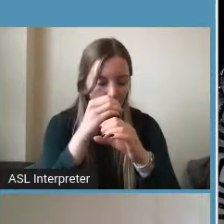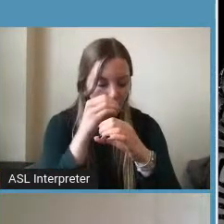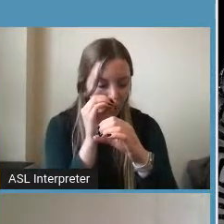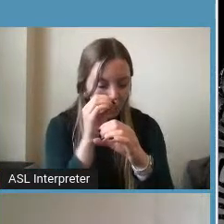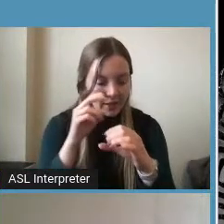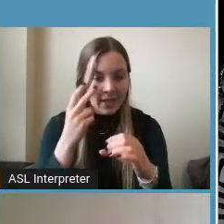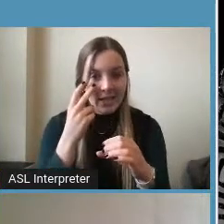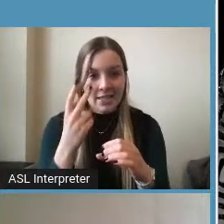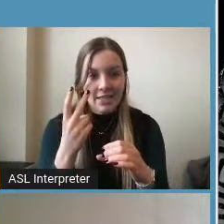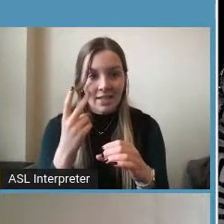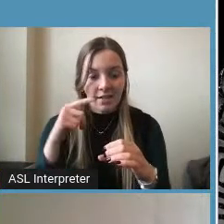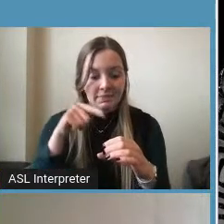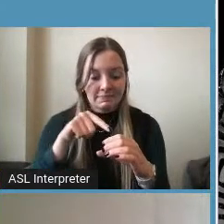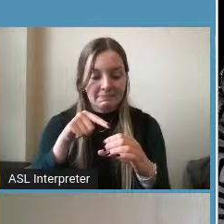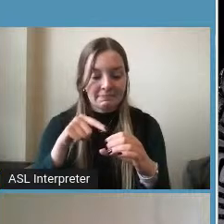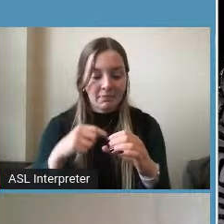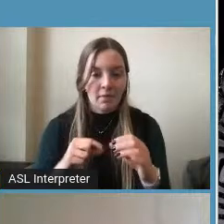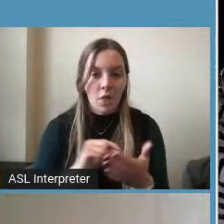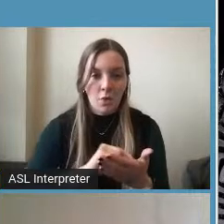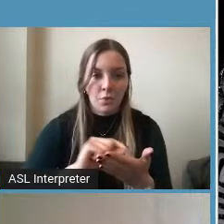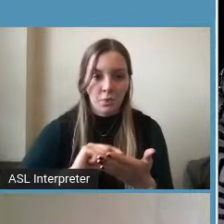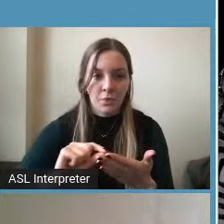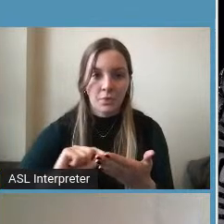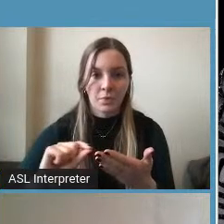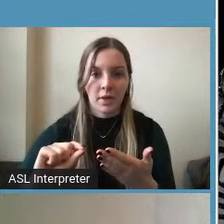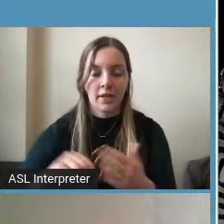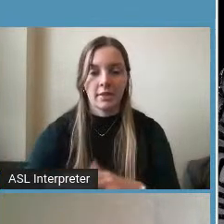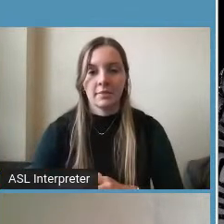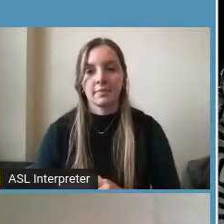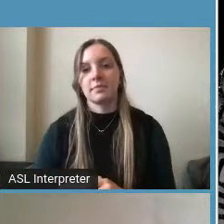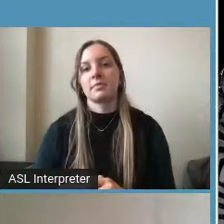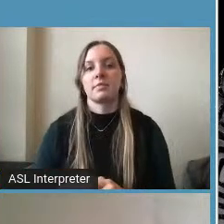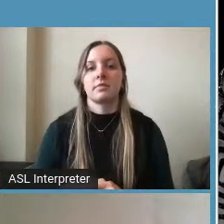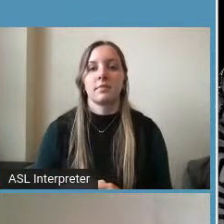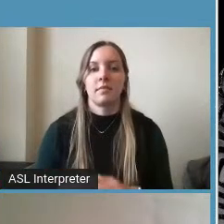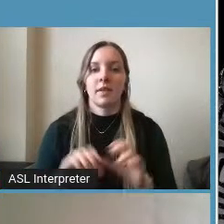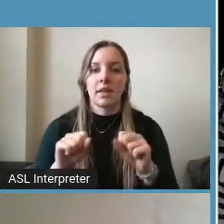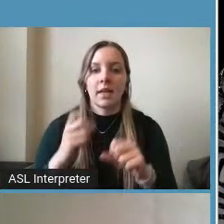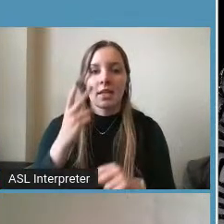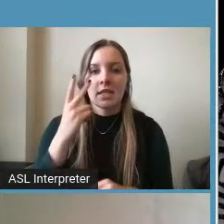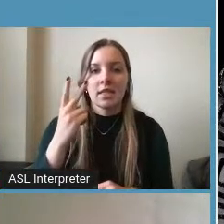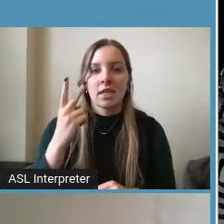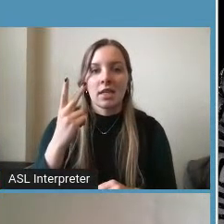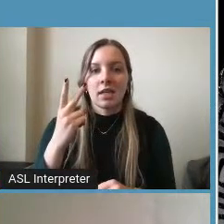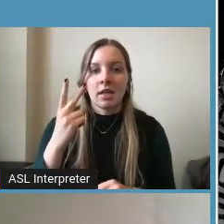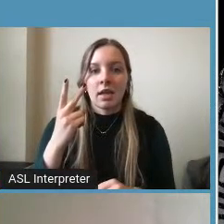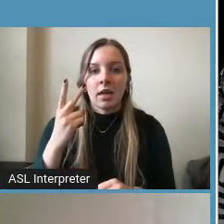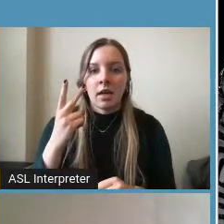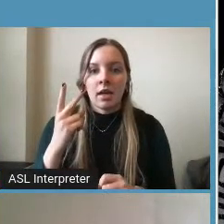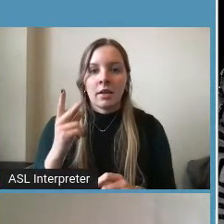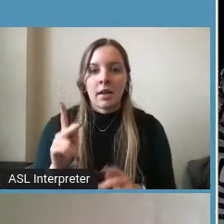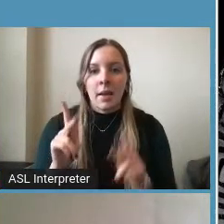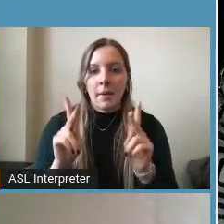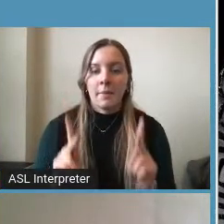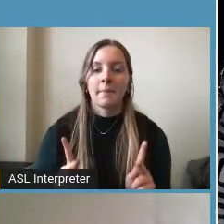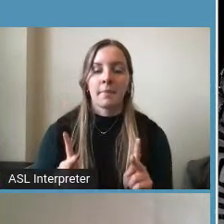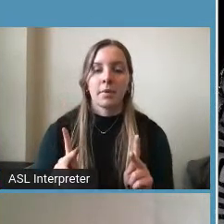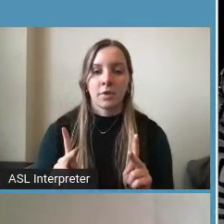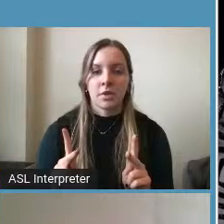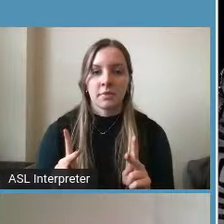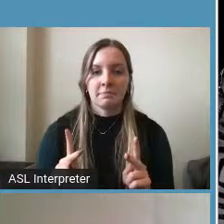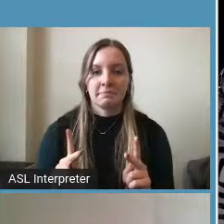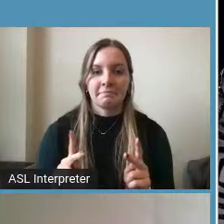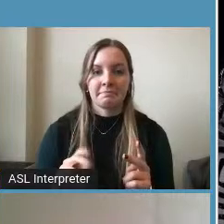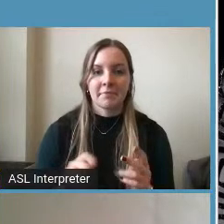here, you can see along the back here that the figure was drawn in, even though it's likely that the design always